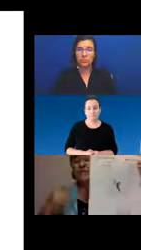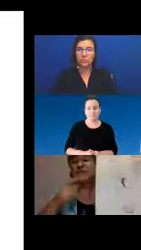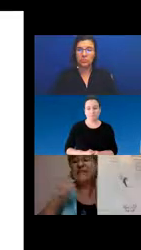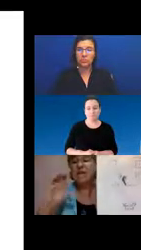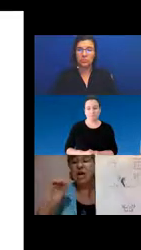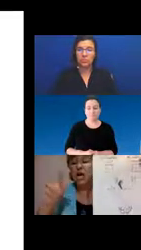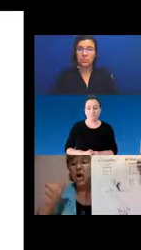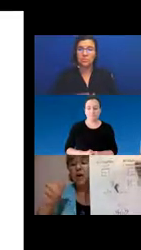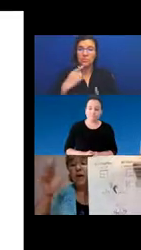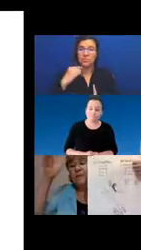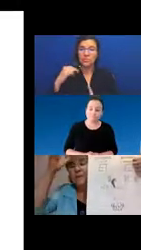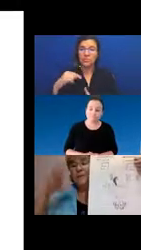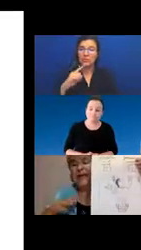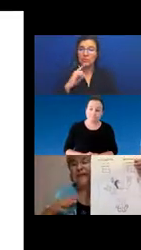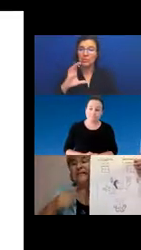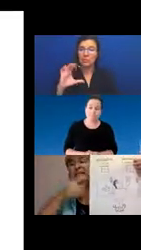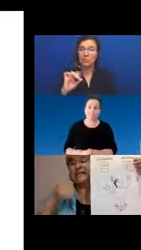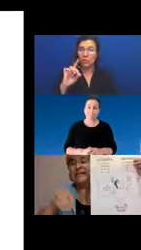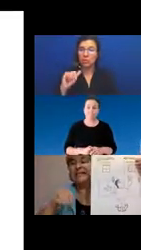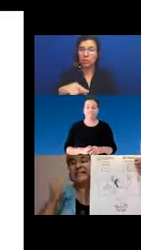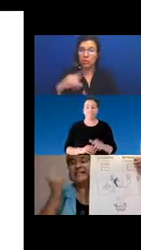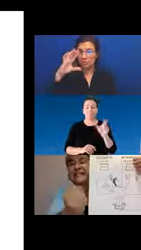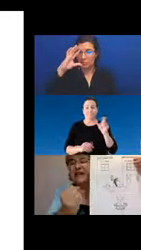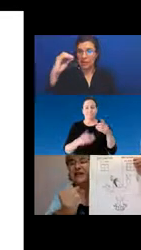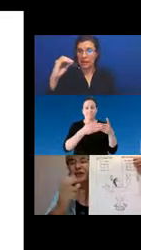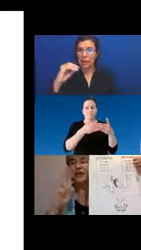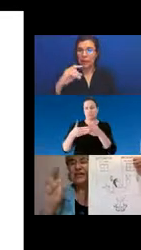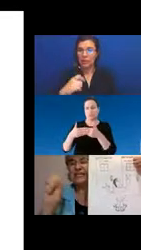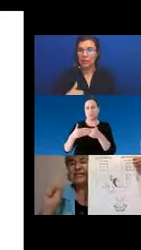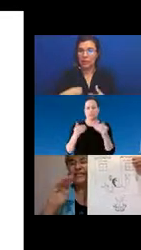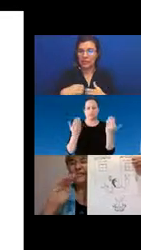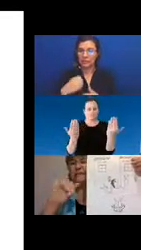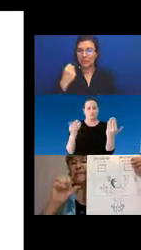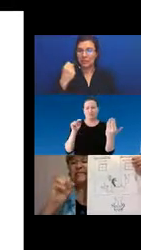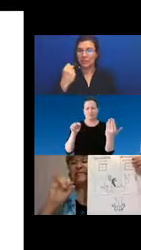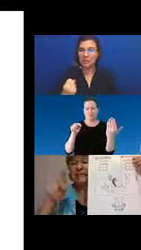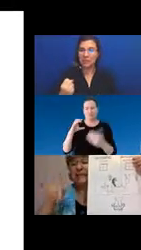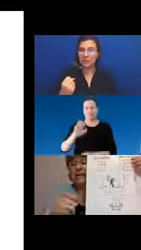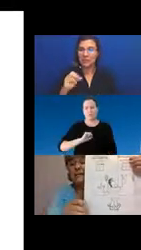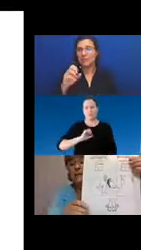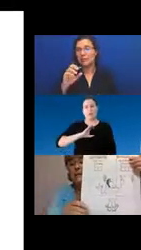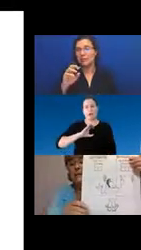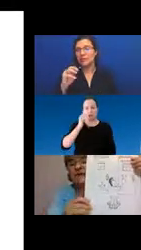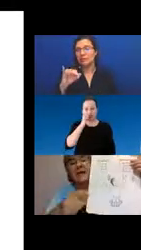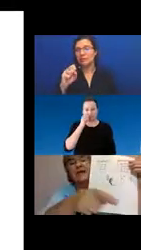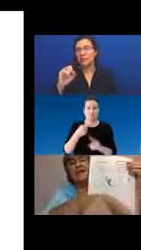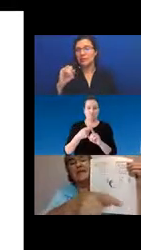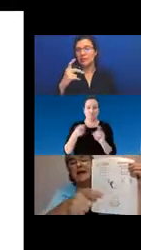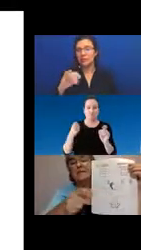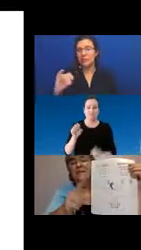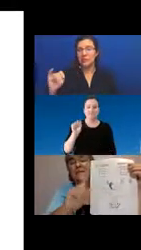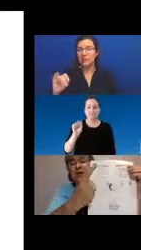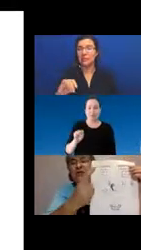So this is a Coda man in southern United States, Mississippi.